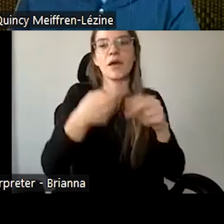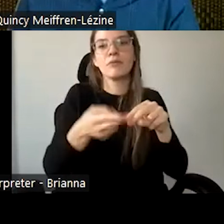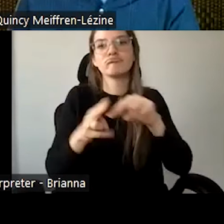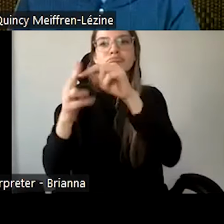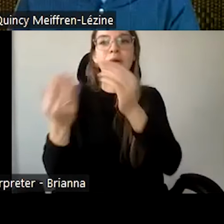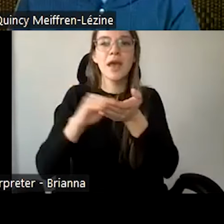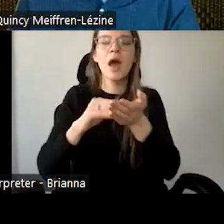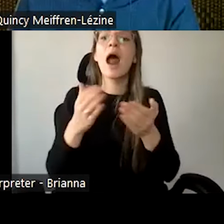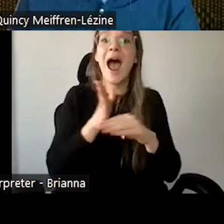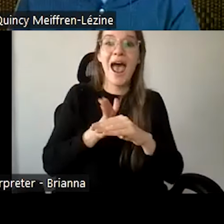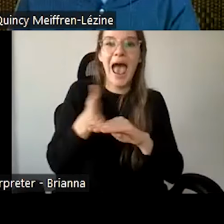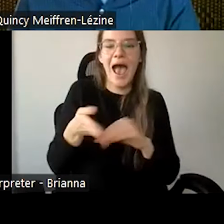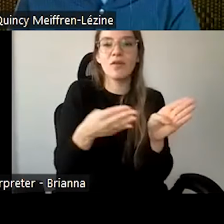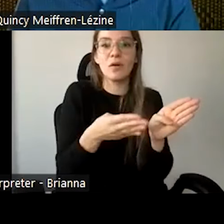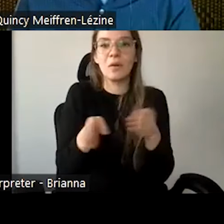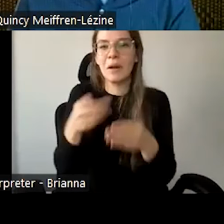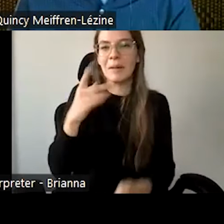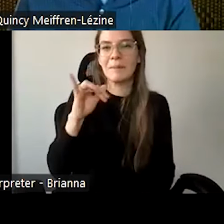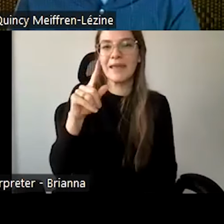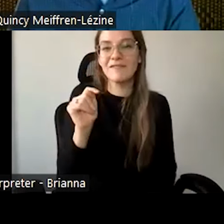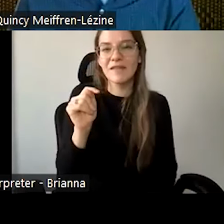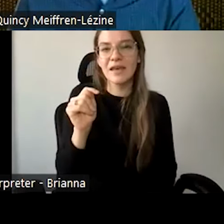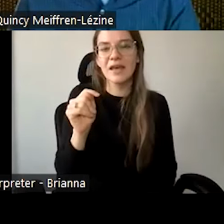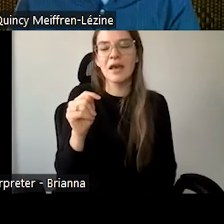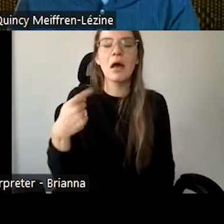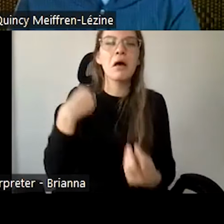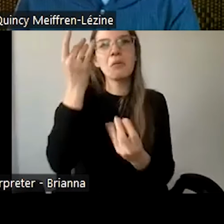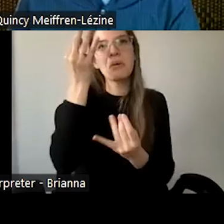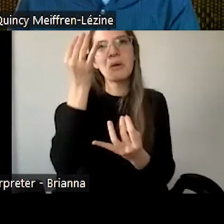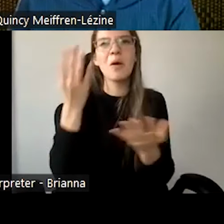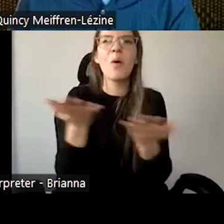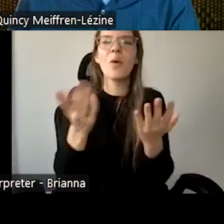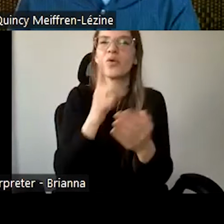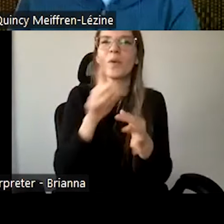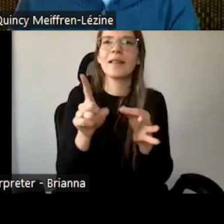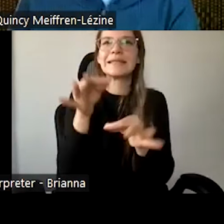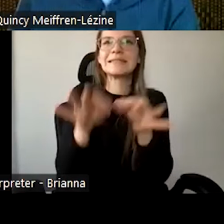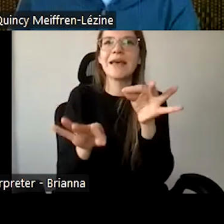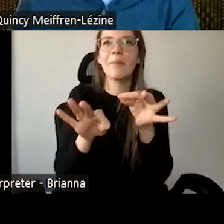pivot, I had thought about what might be a really simple,